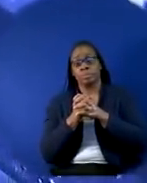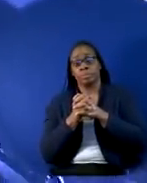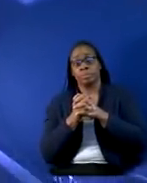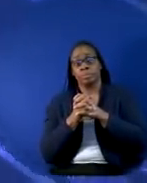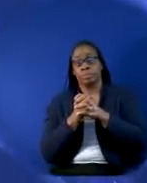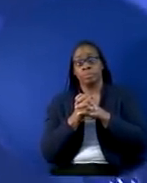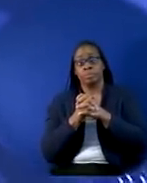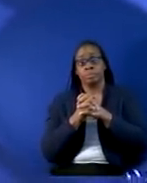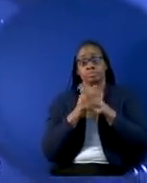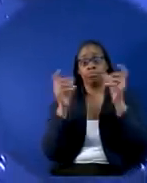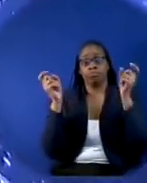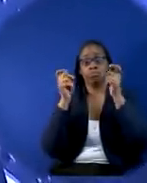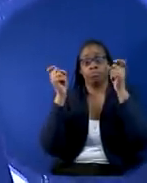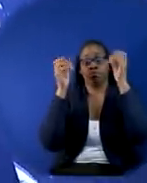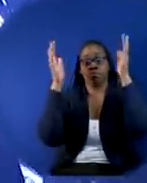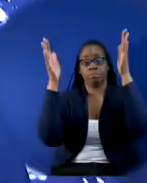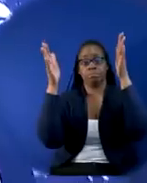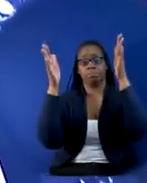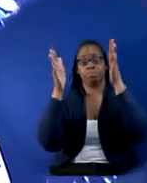Hallelujah.